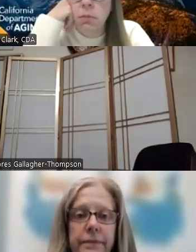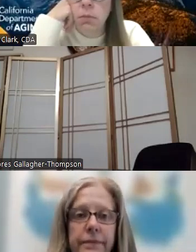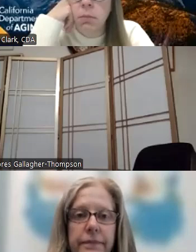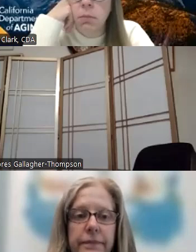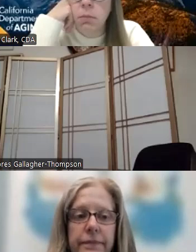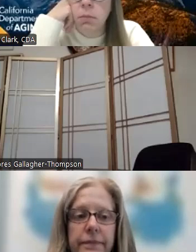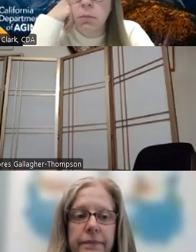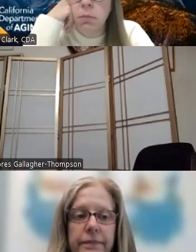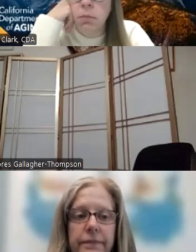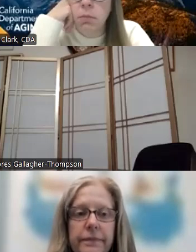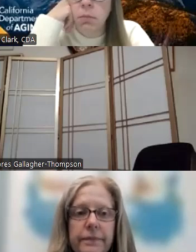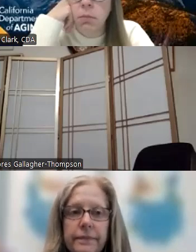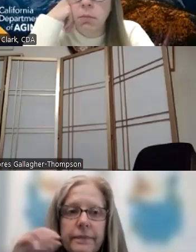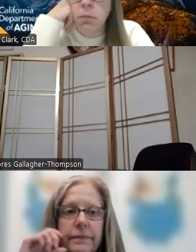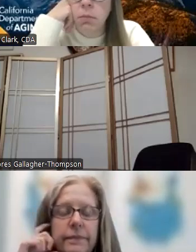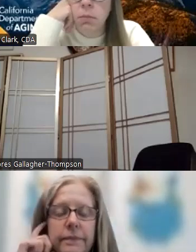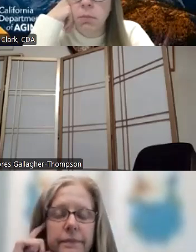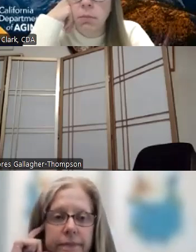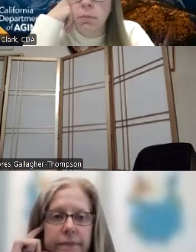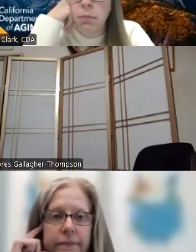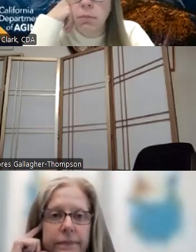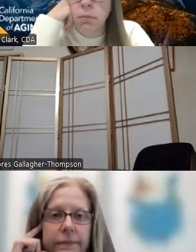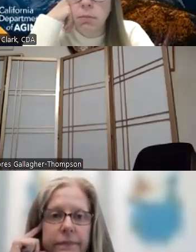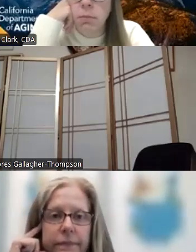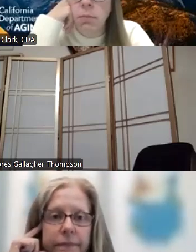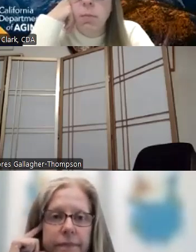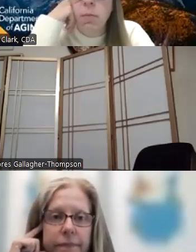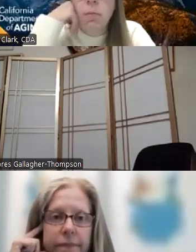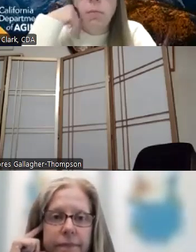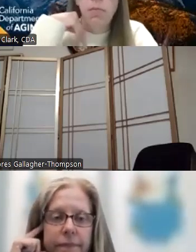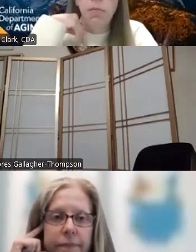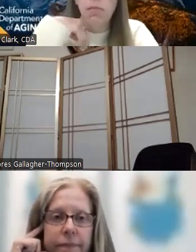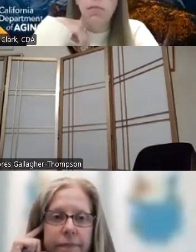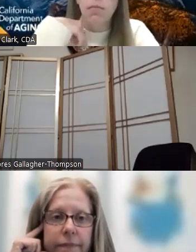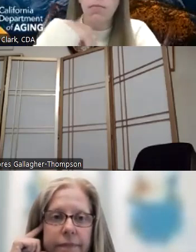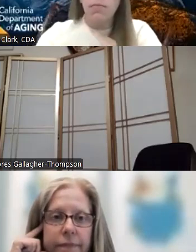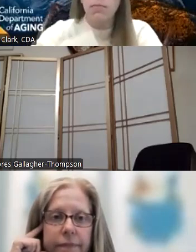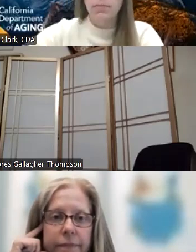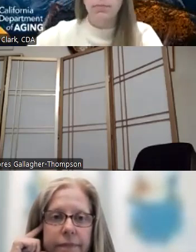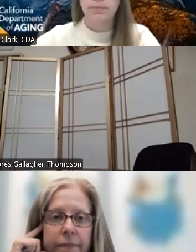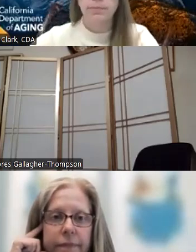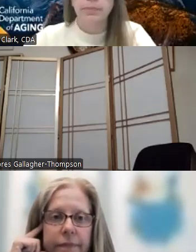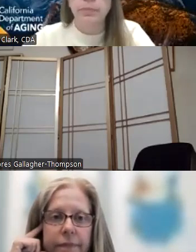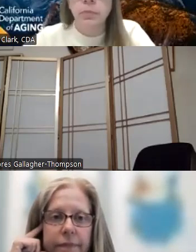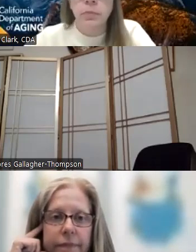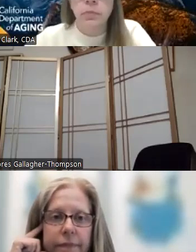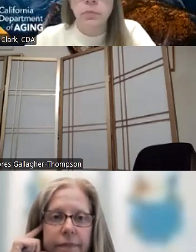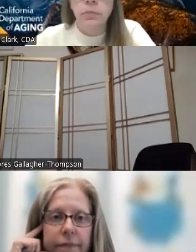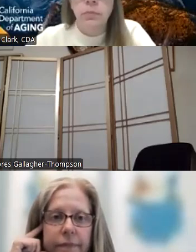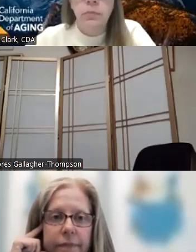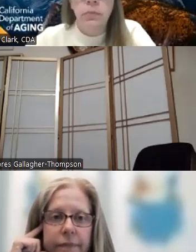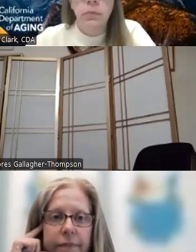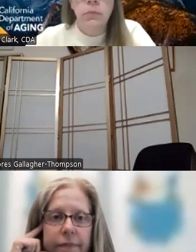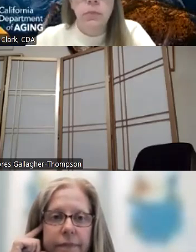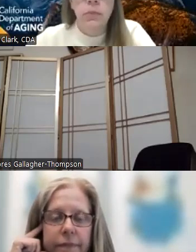I'm hoping that when we do get this like single providers directory set up, which we're hoping to do over the next years, budget